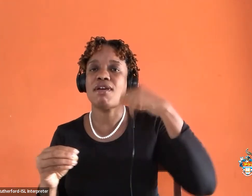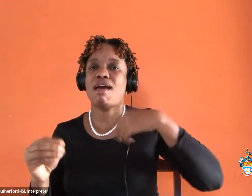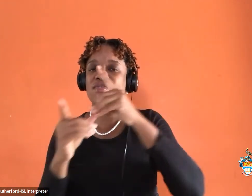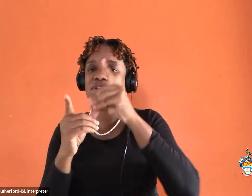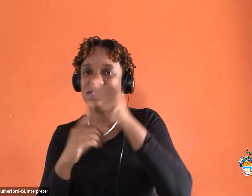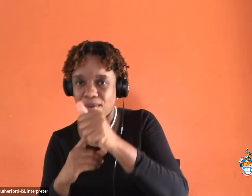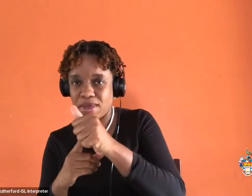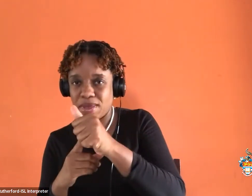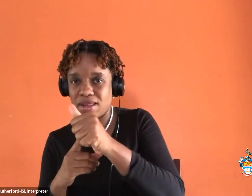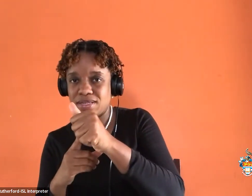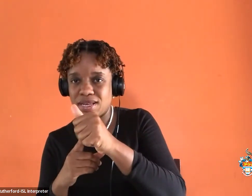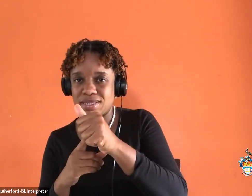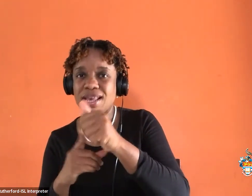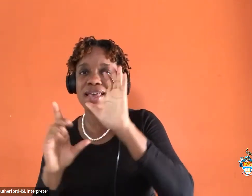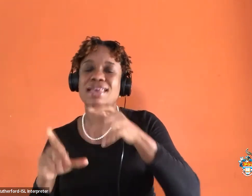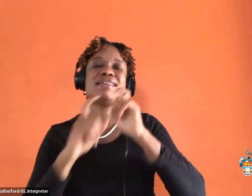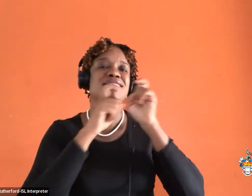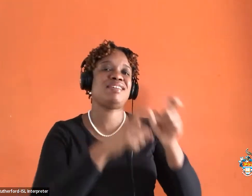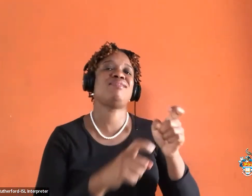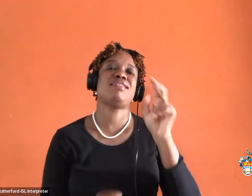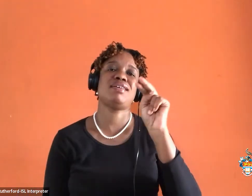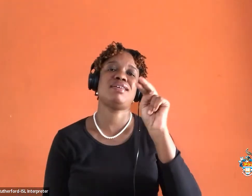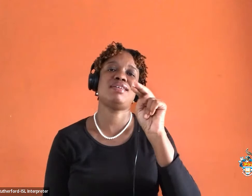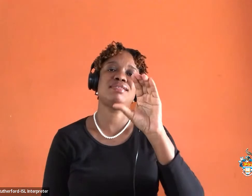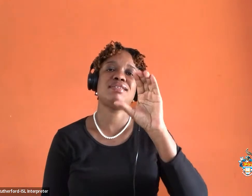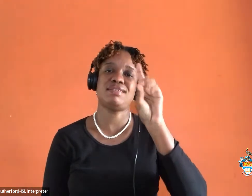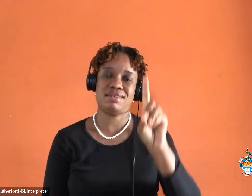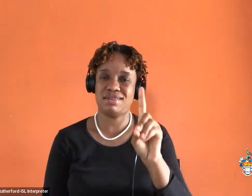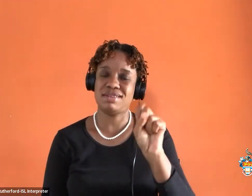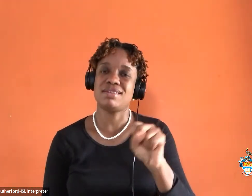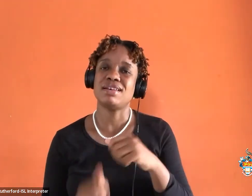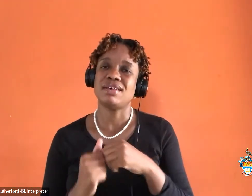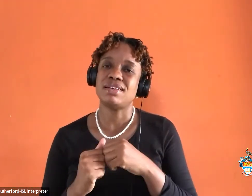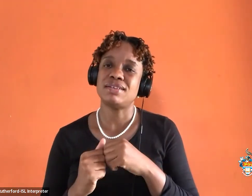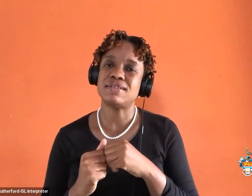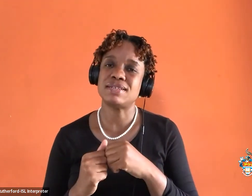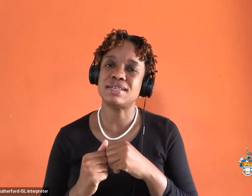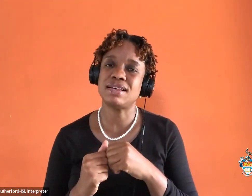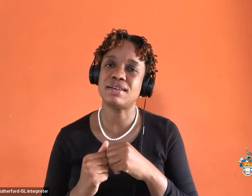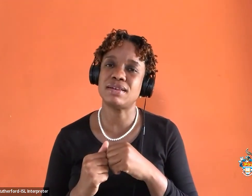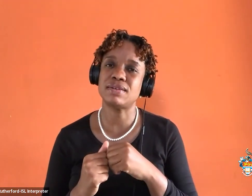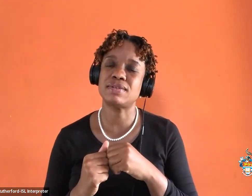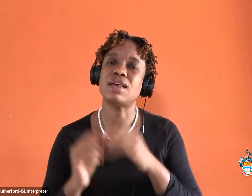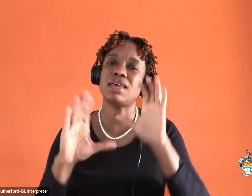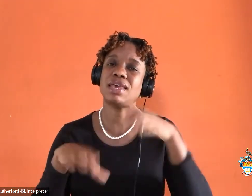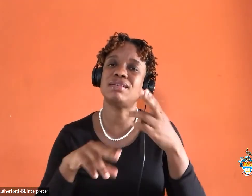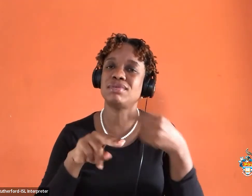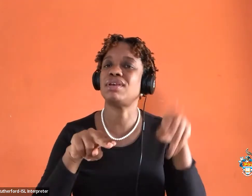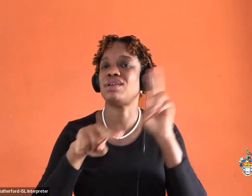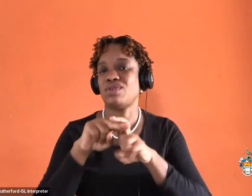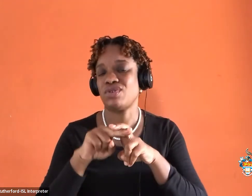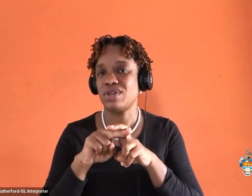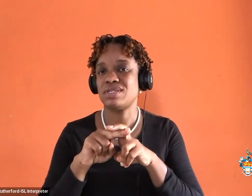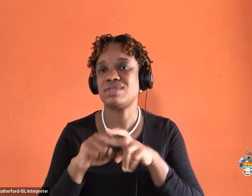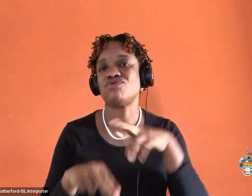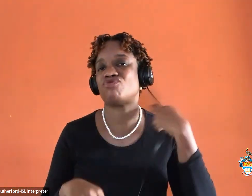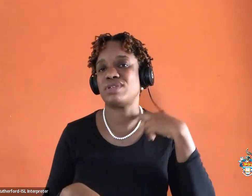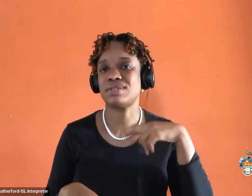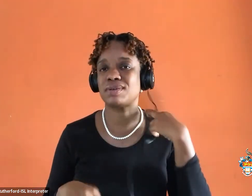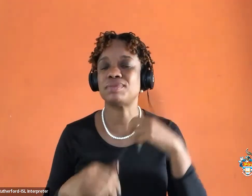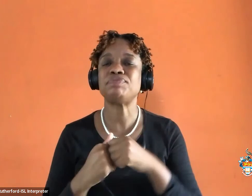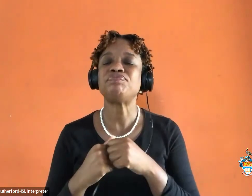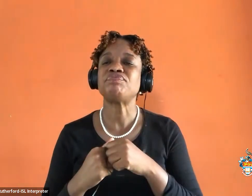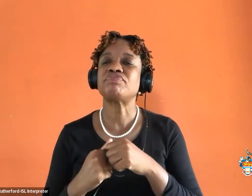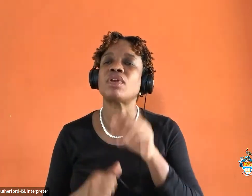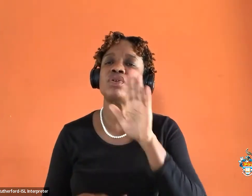for example, because of their health condition, can increase. And so you asked in terms of the quality